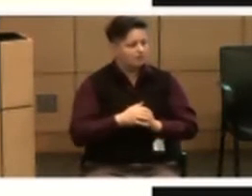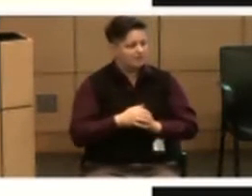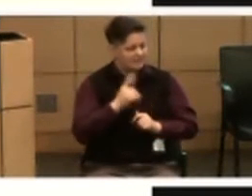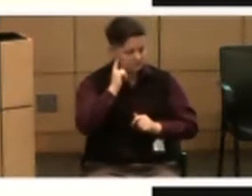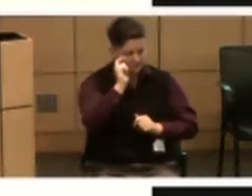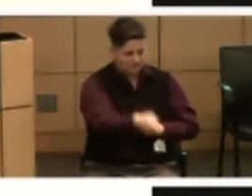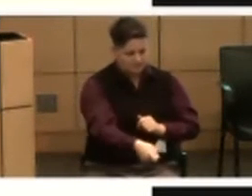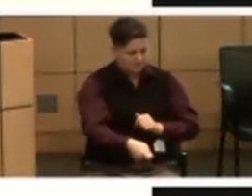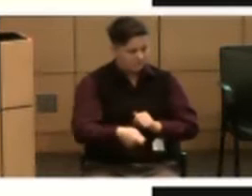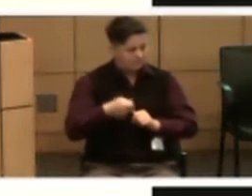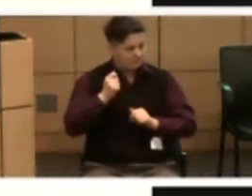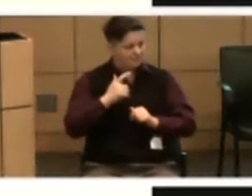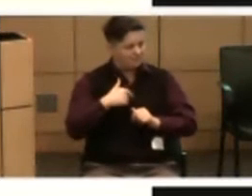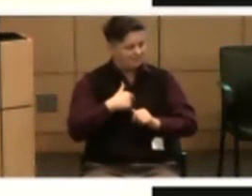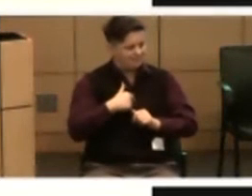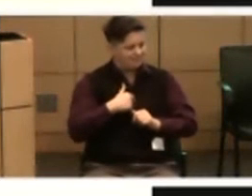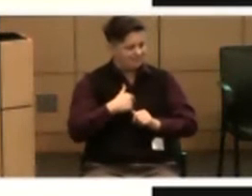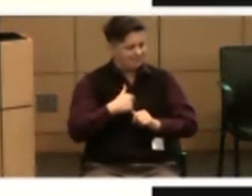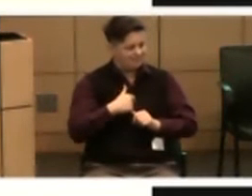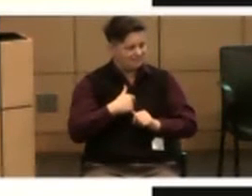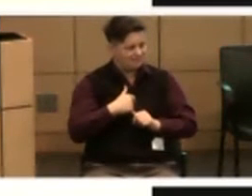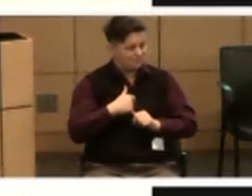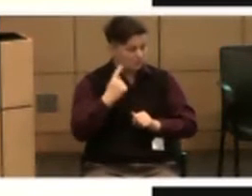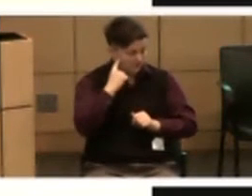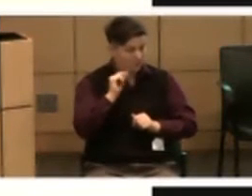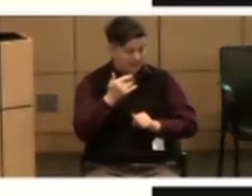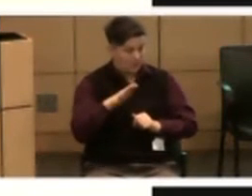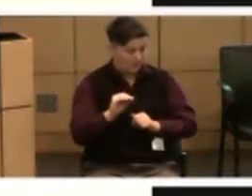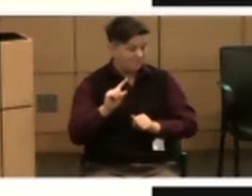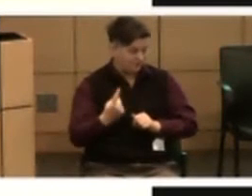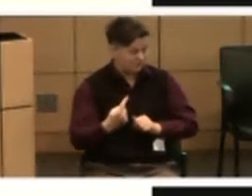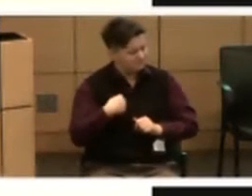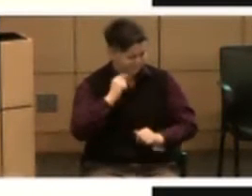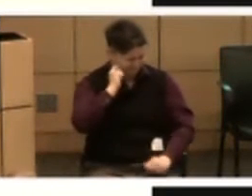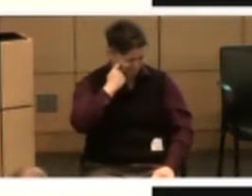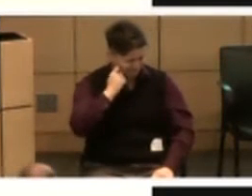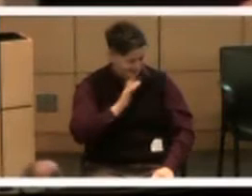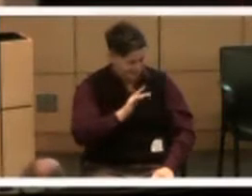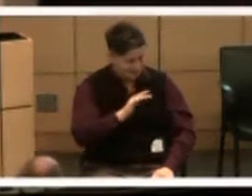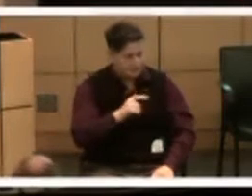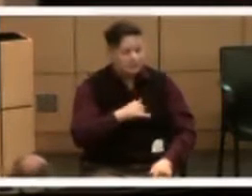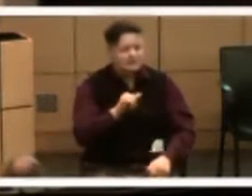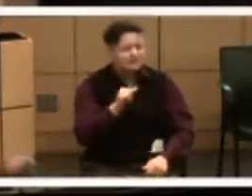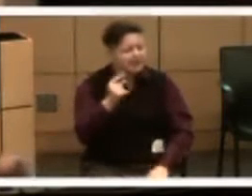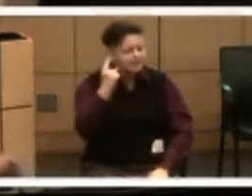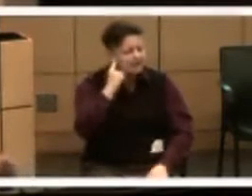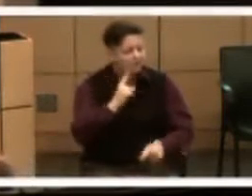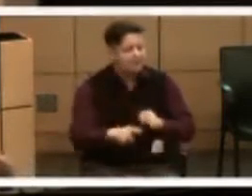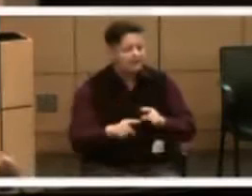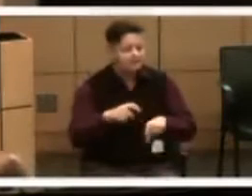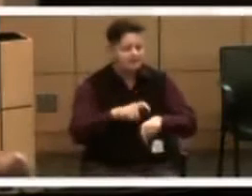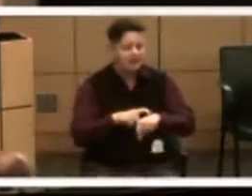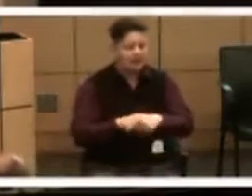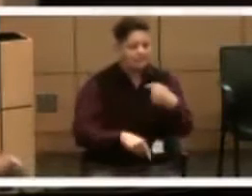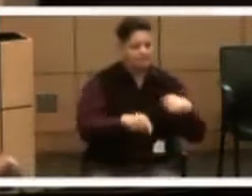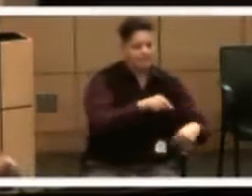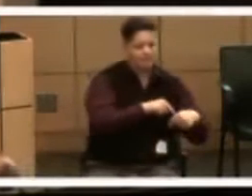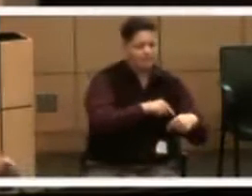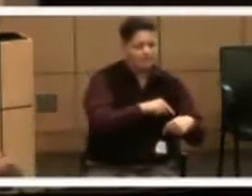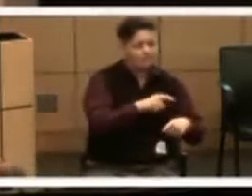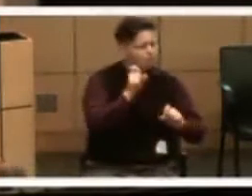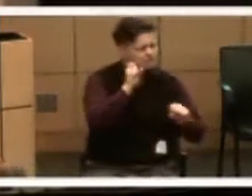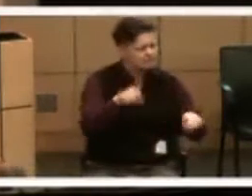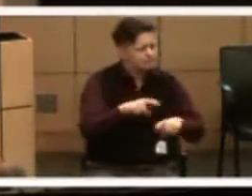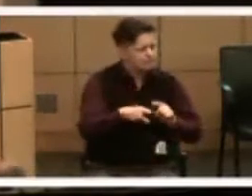Isn't that cool? It's like a cool demo. And so it's the same sound. It's just been time reversed, but your system doesn't suppress